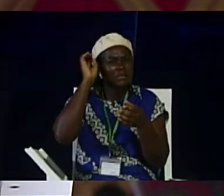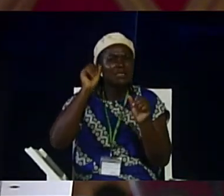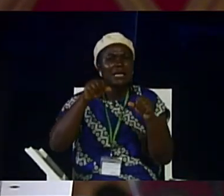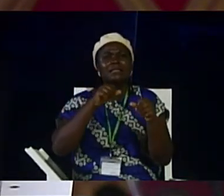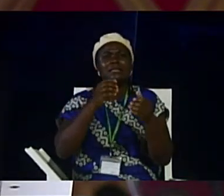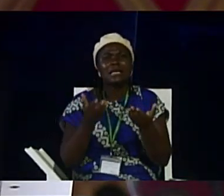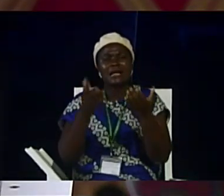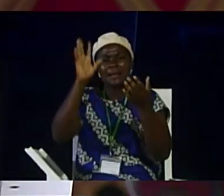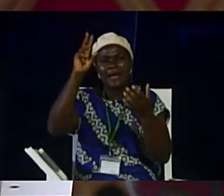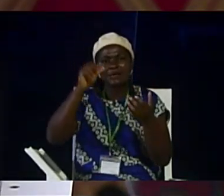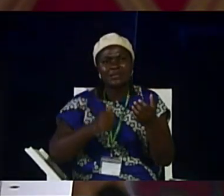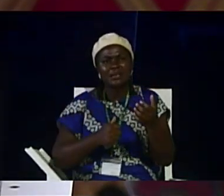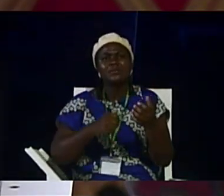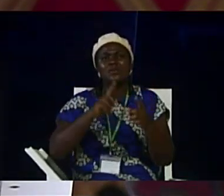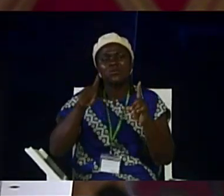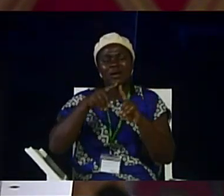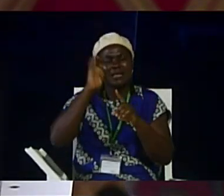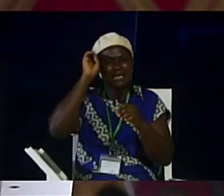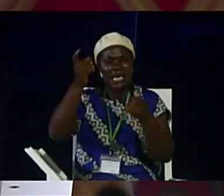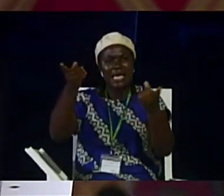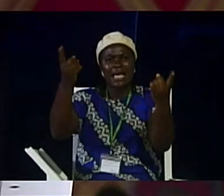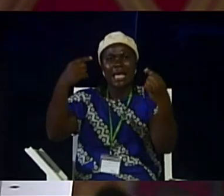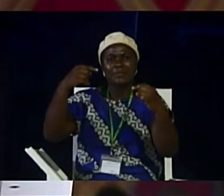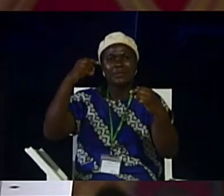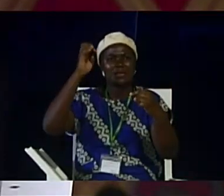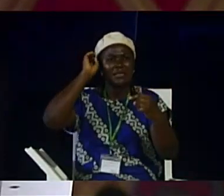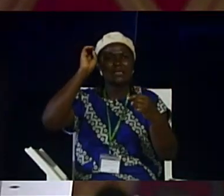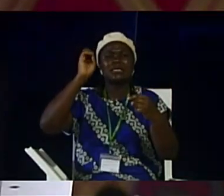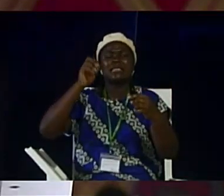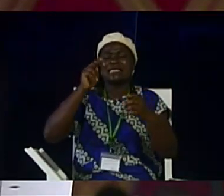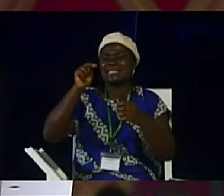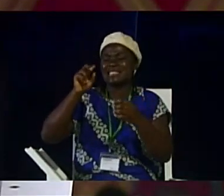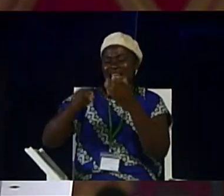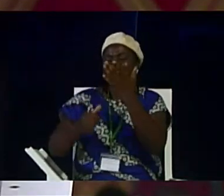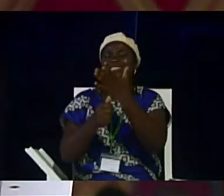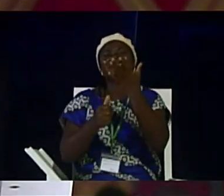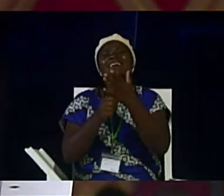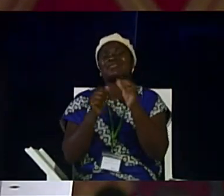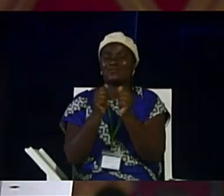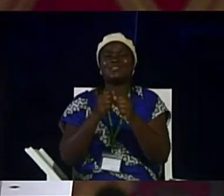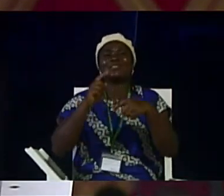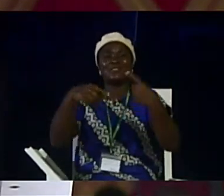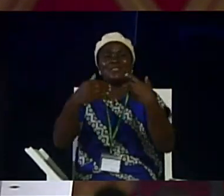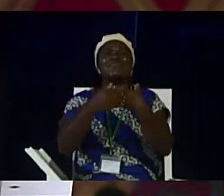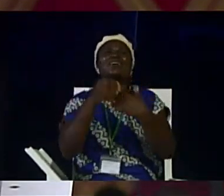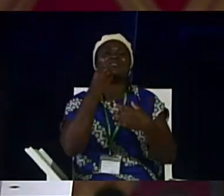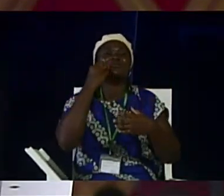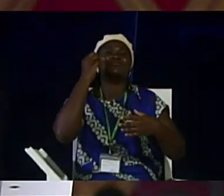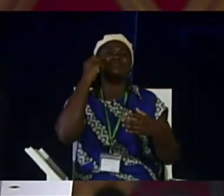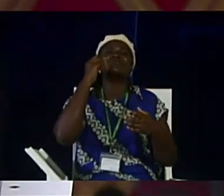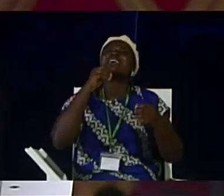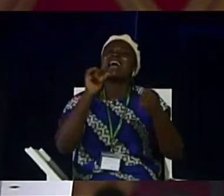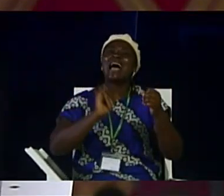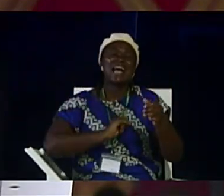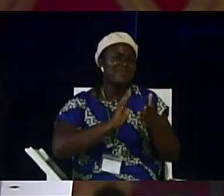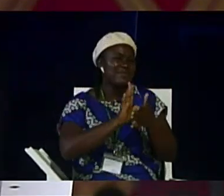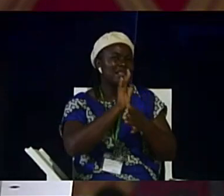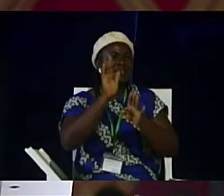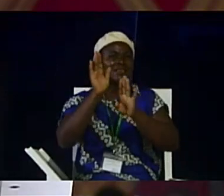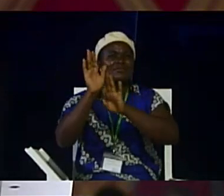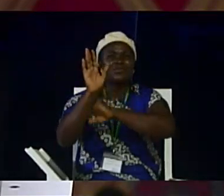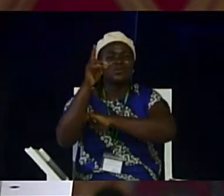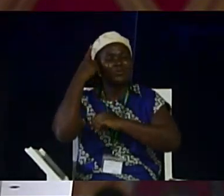himself when he came, he needed assistance with going back home. I'm believing for